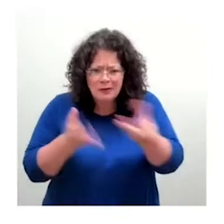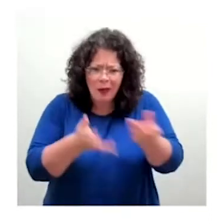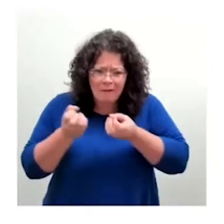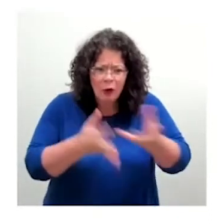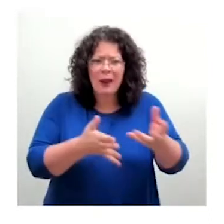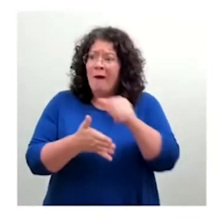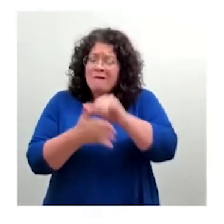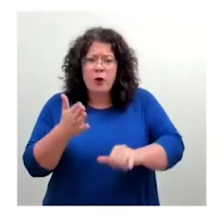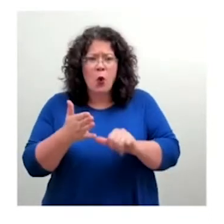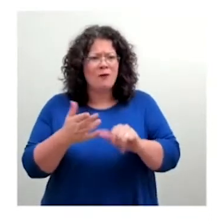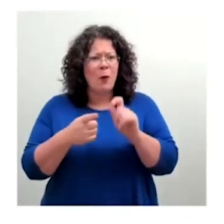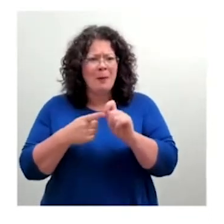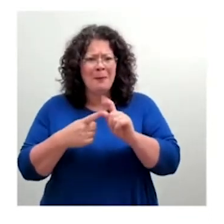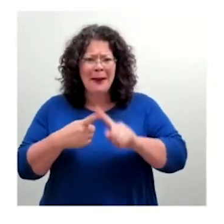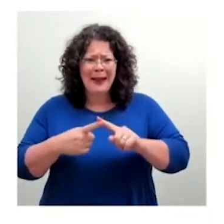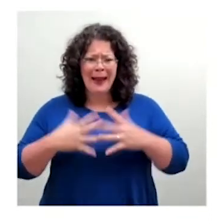earlier that